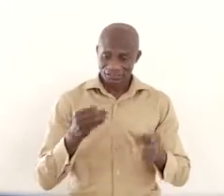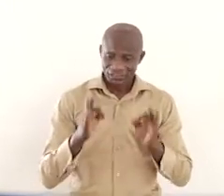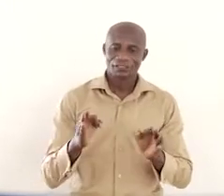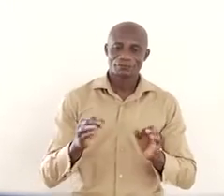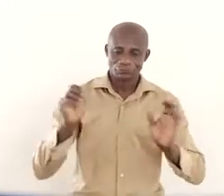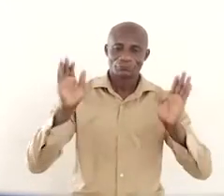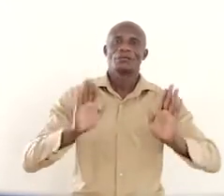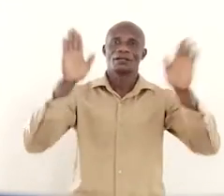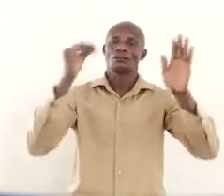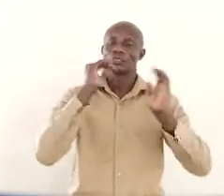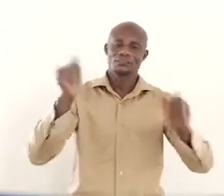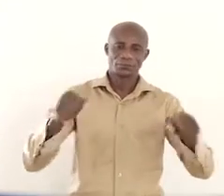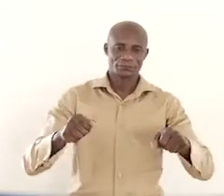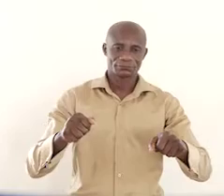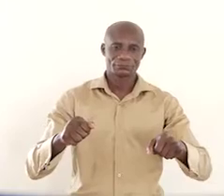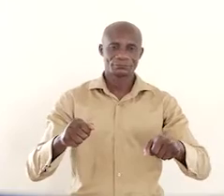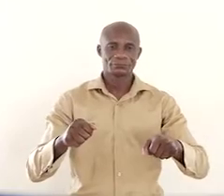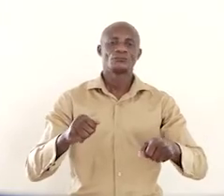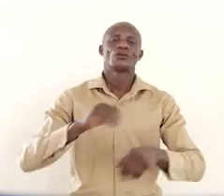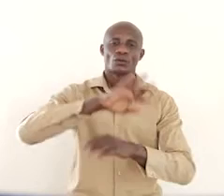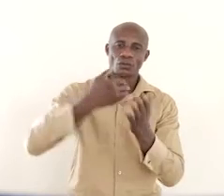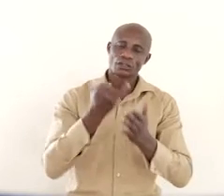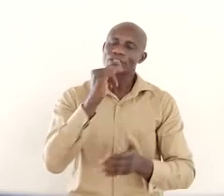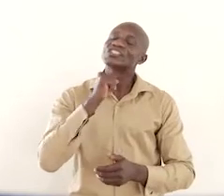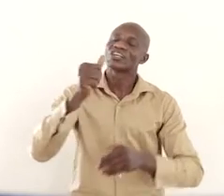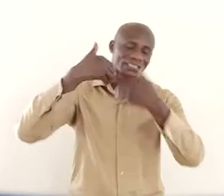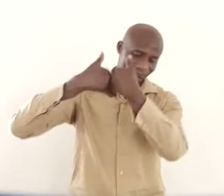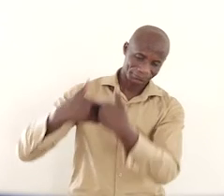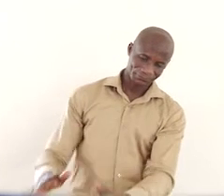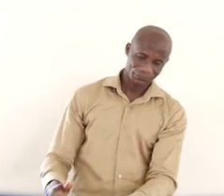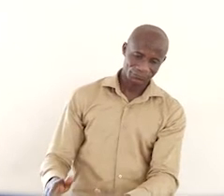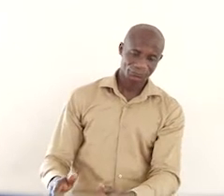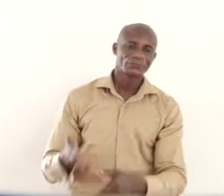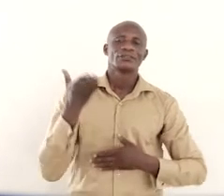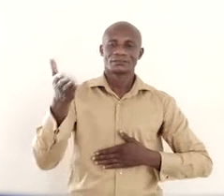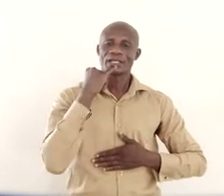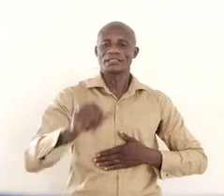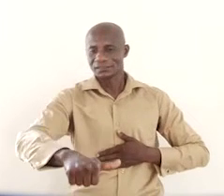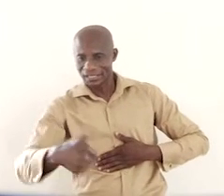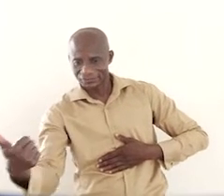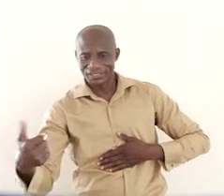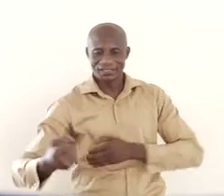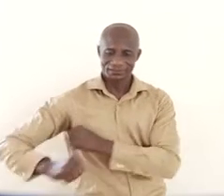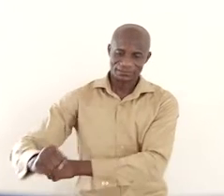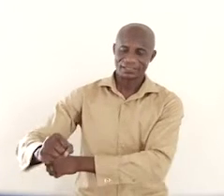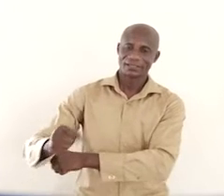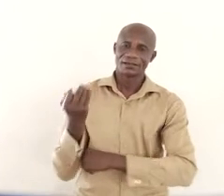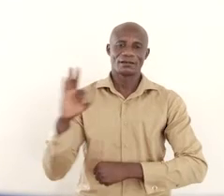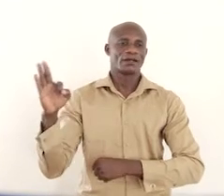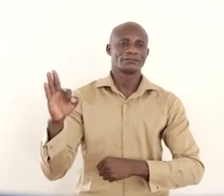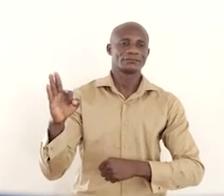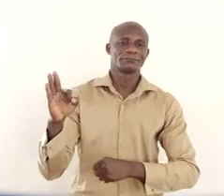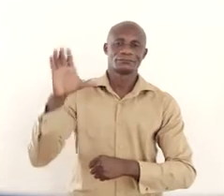A miracle is possible. All is not lost. There is another side